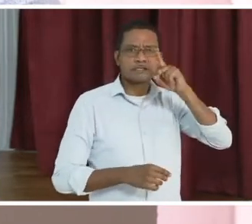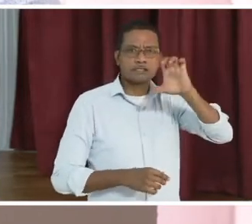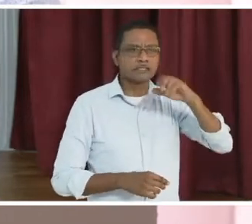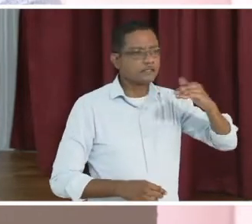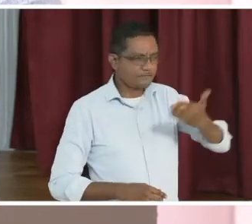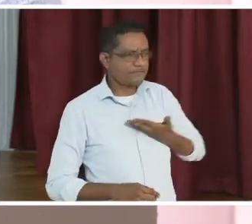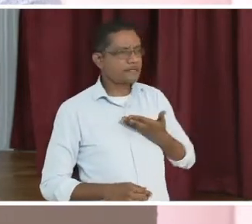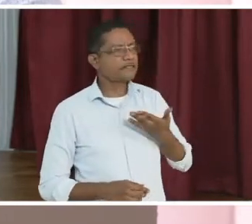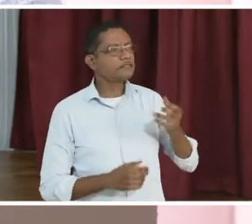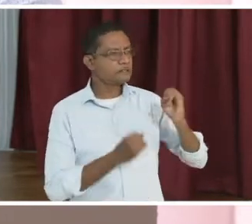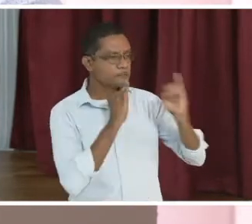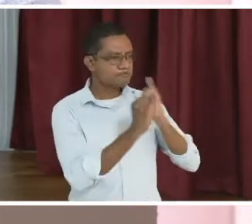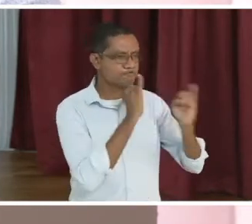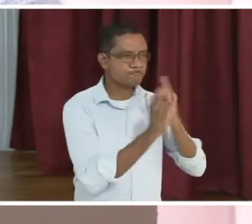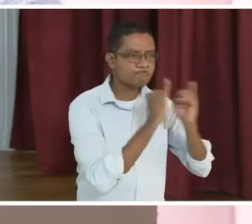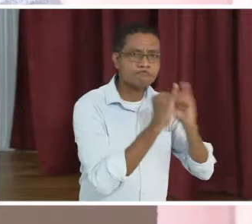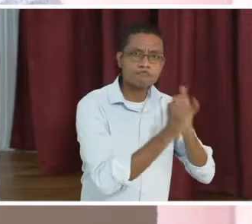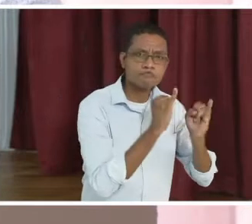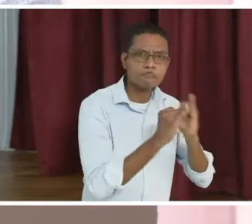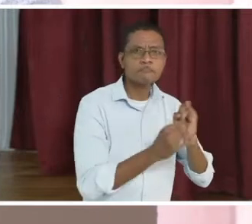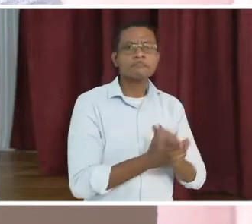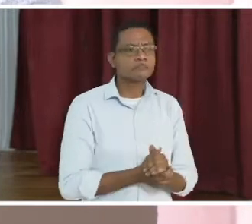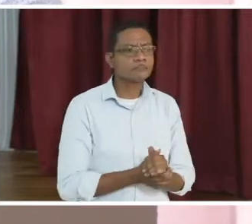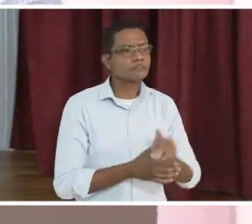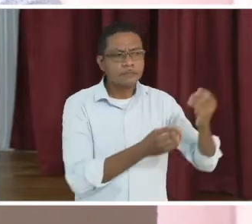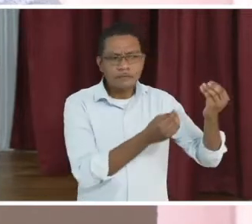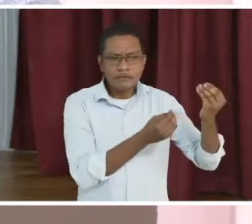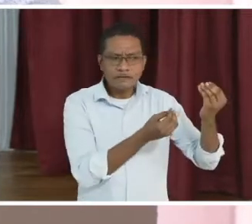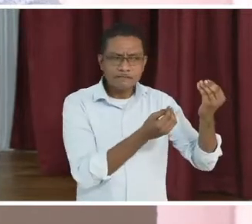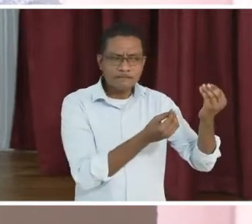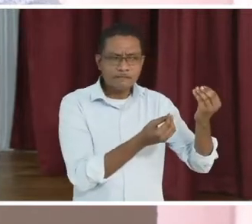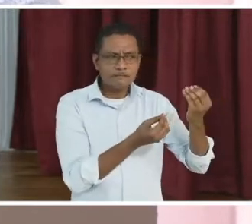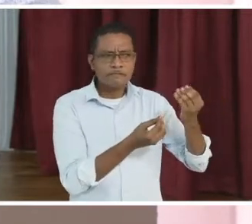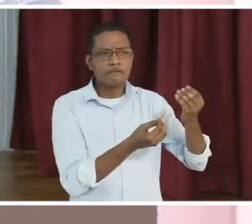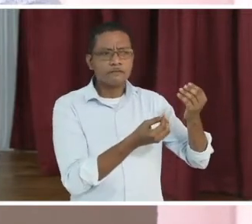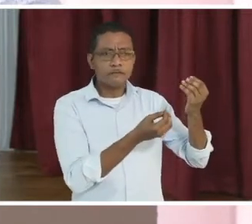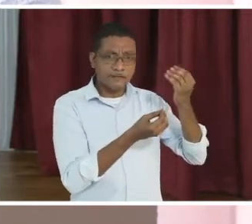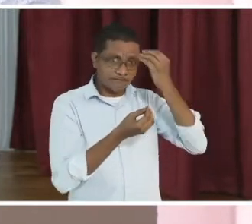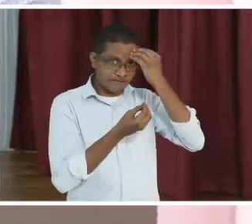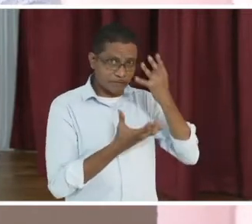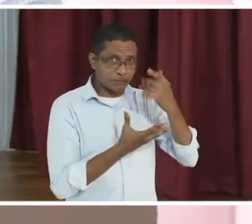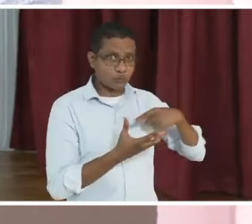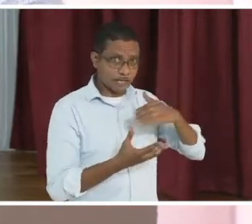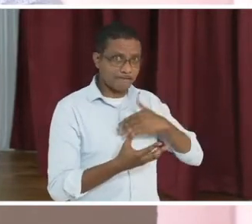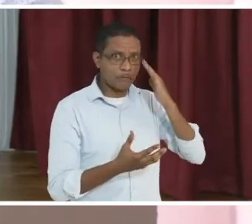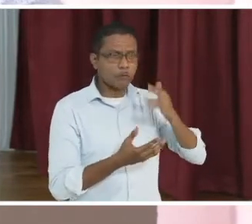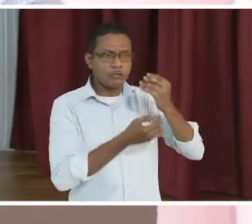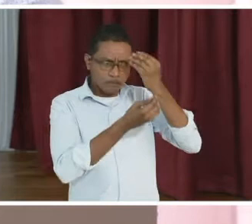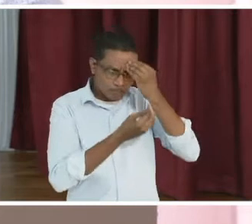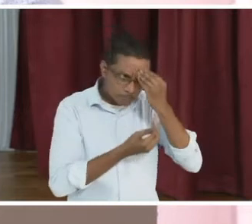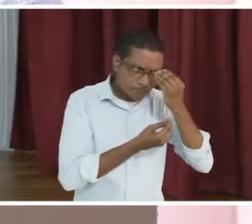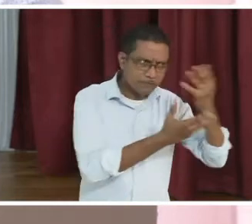interview. The information of the requirements would be provided to you by an allocations officer via email.